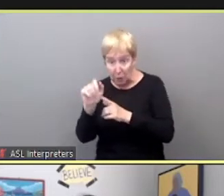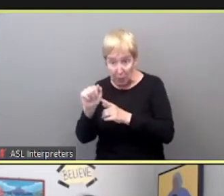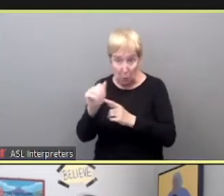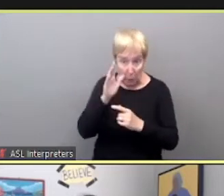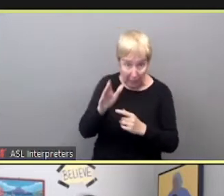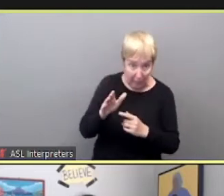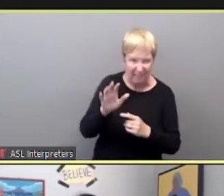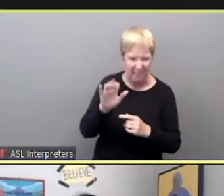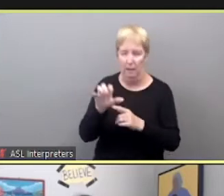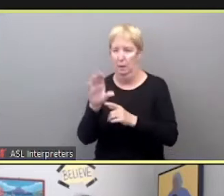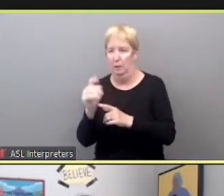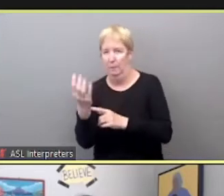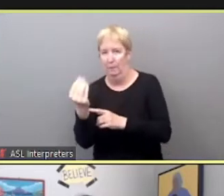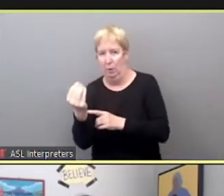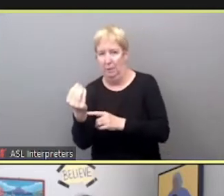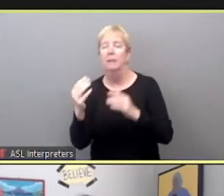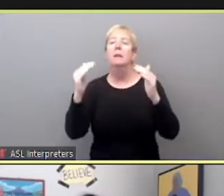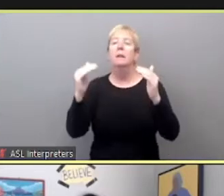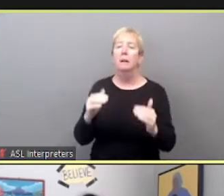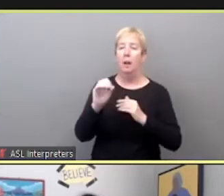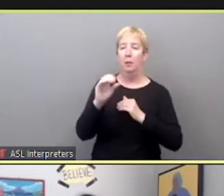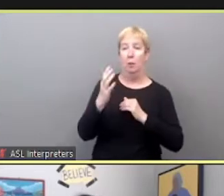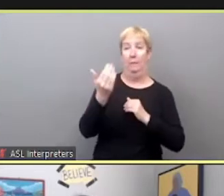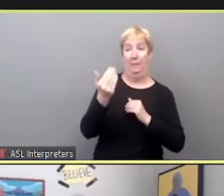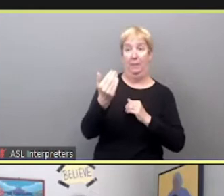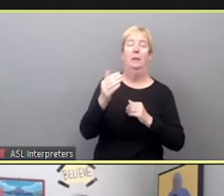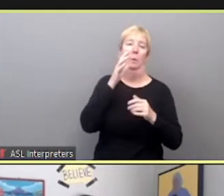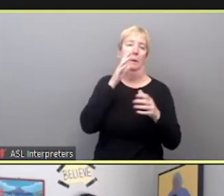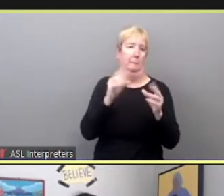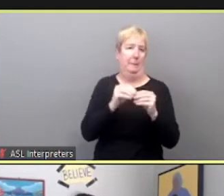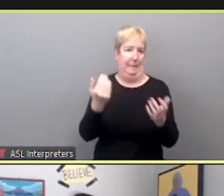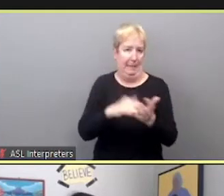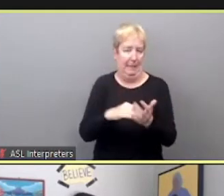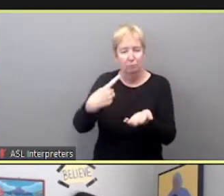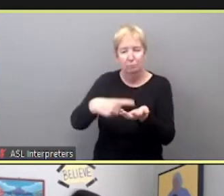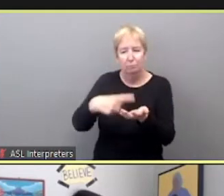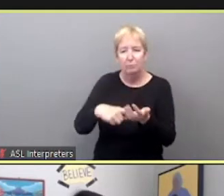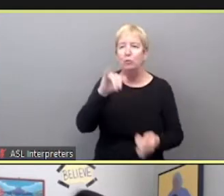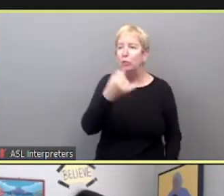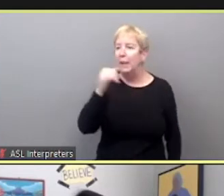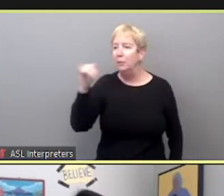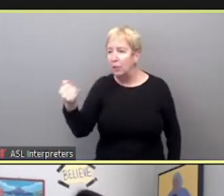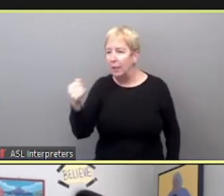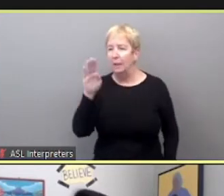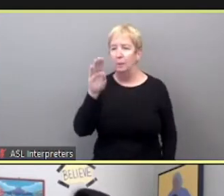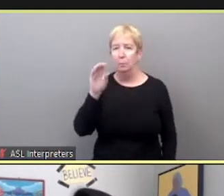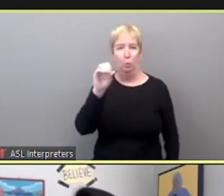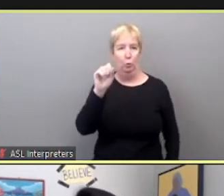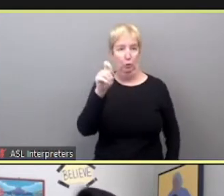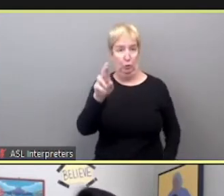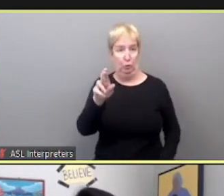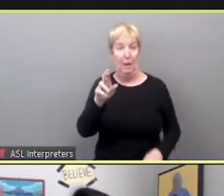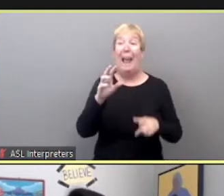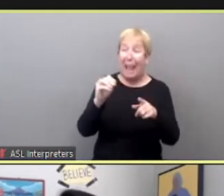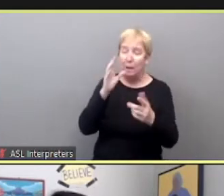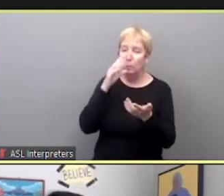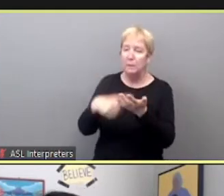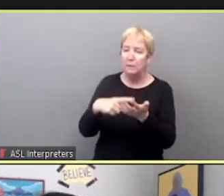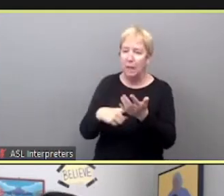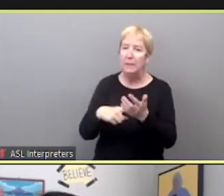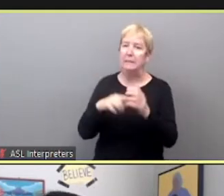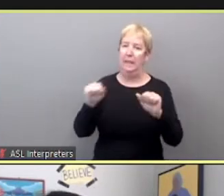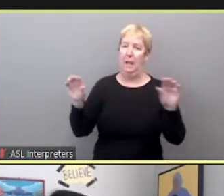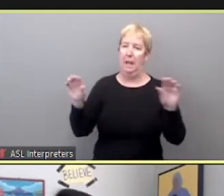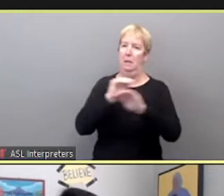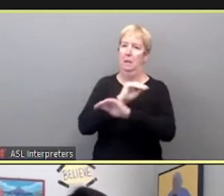to discuss the J&J booster, as well as whether you can mix and match, meaning that if you got a Pfizer, could you get a